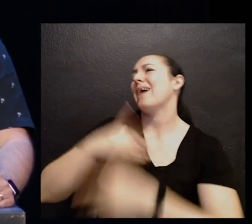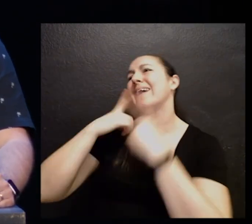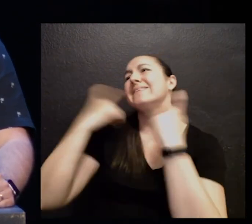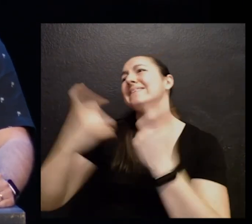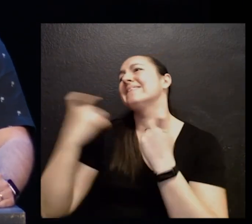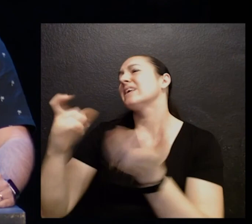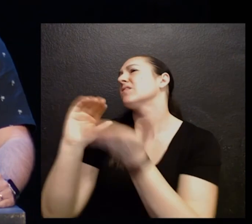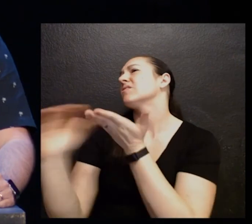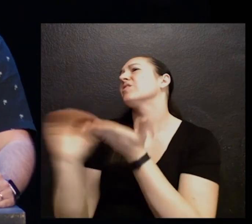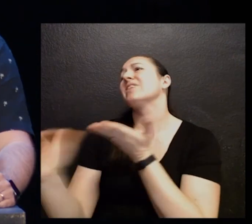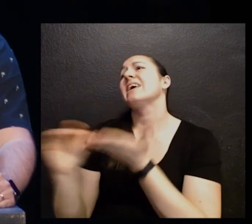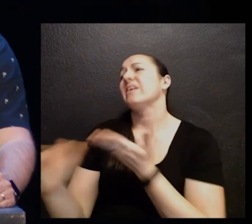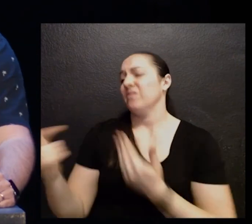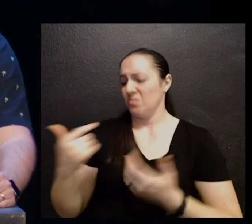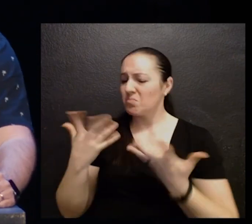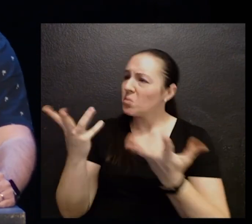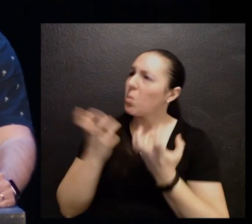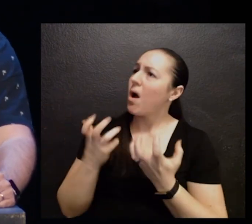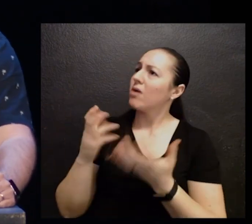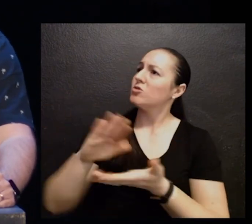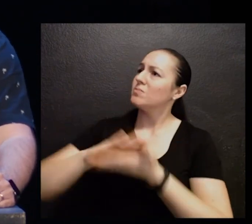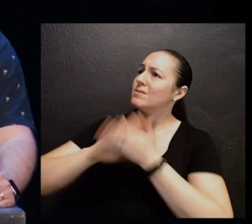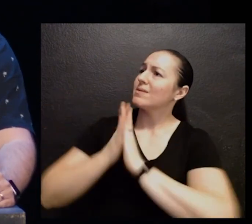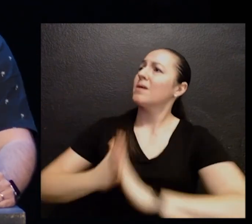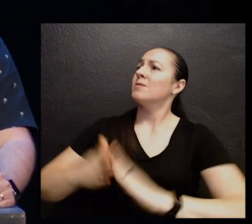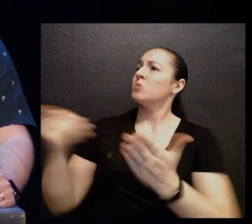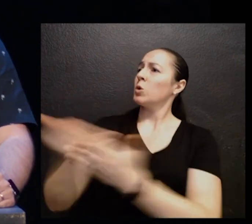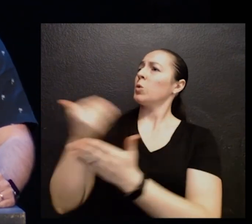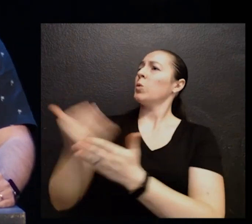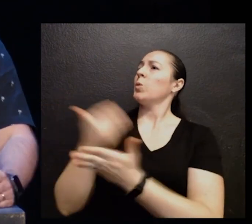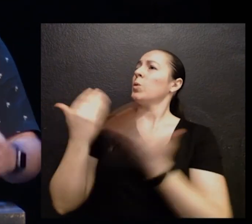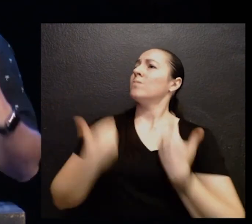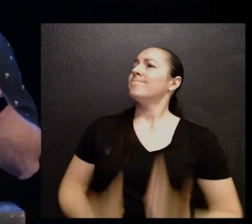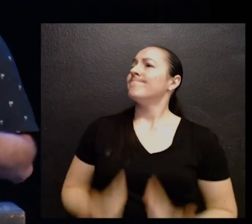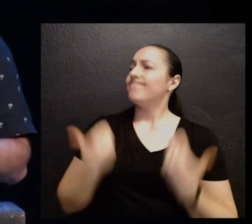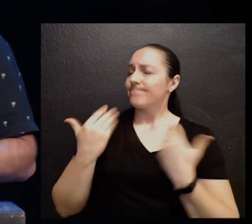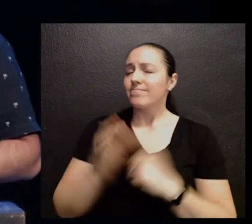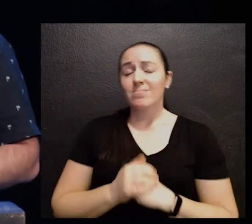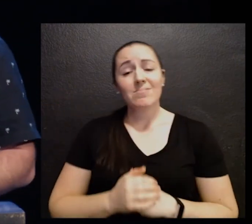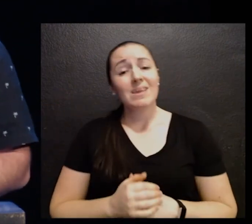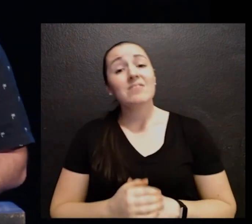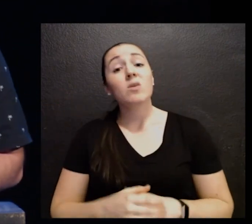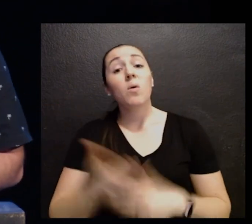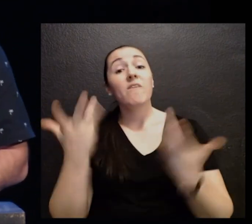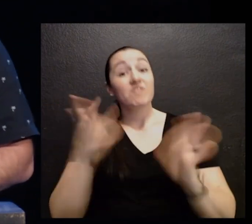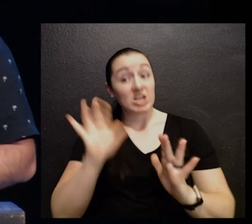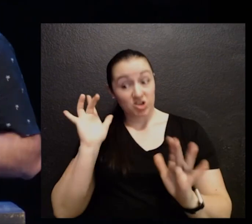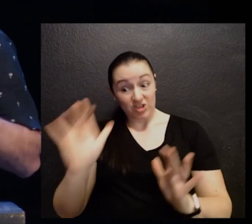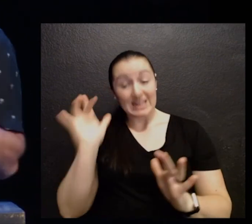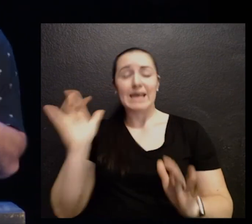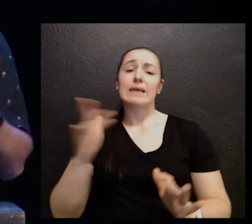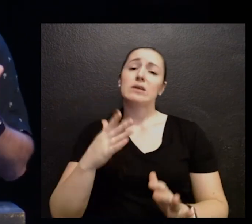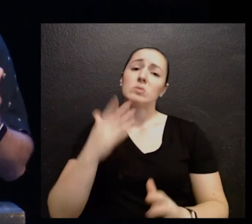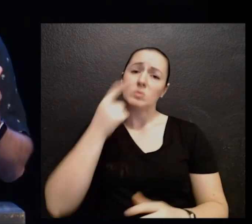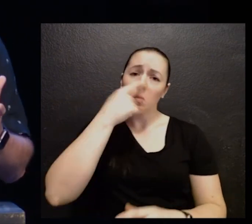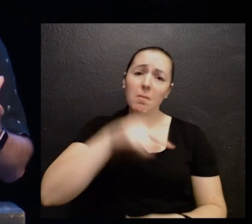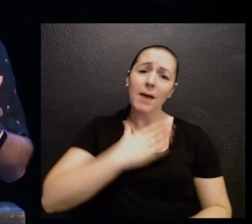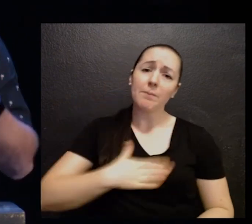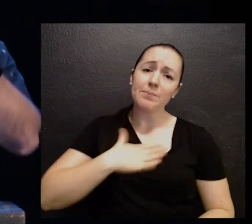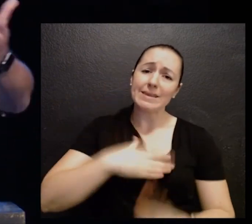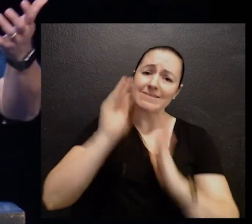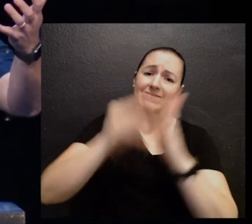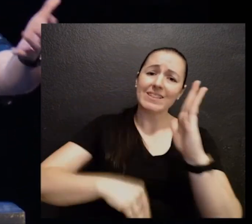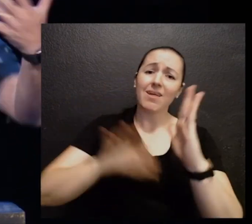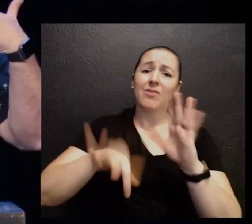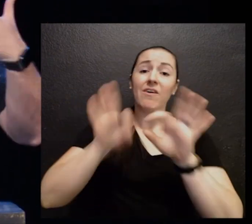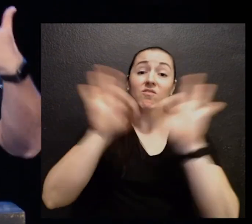new. And then after you click that button, please fill out the form. We want to walk with you. We want to journey with you. We want to be a part of your story,